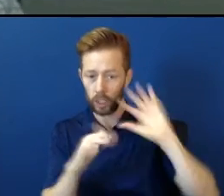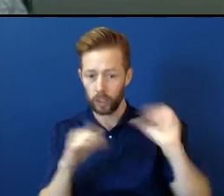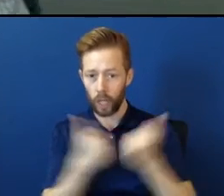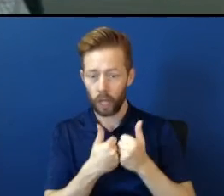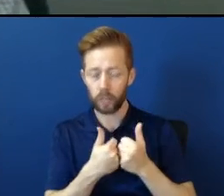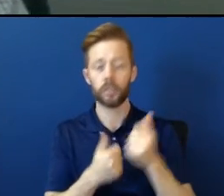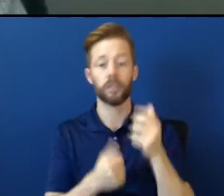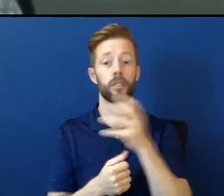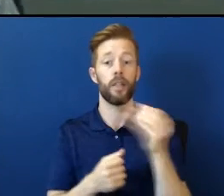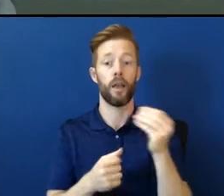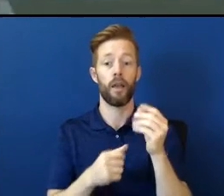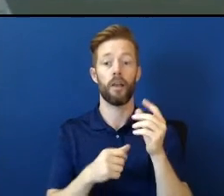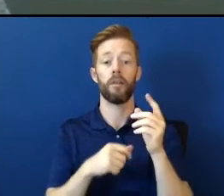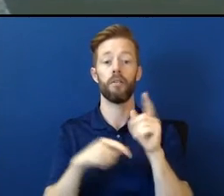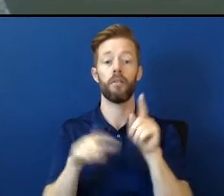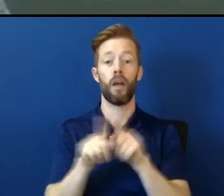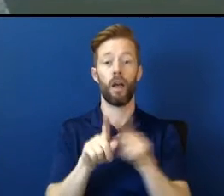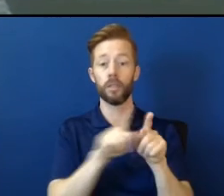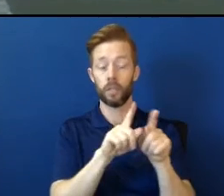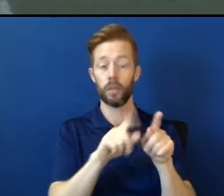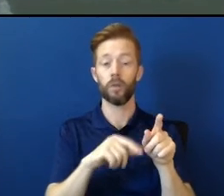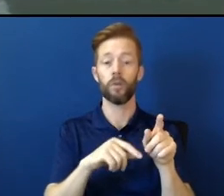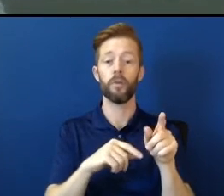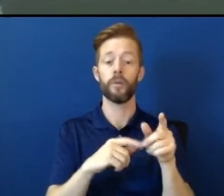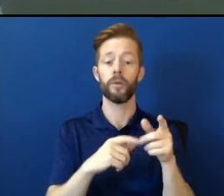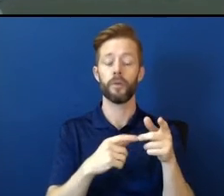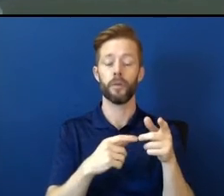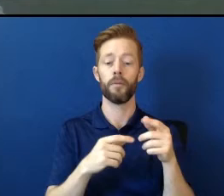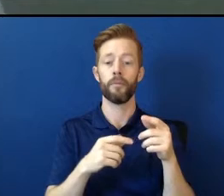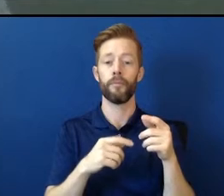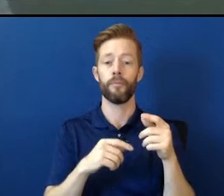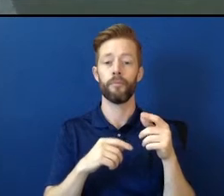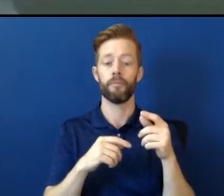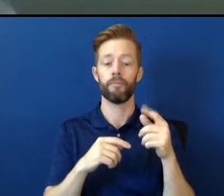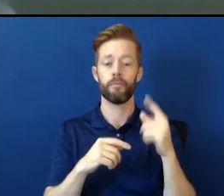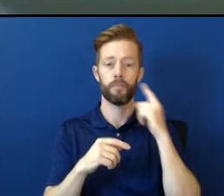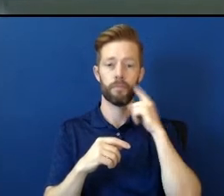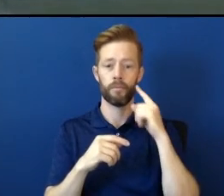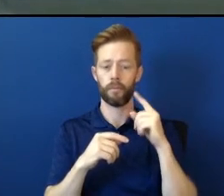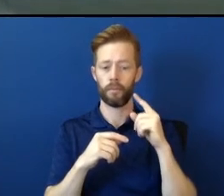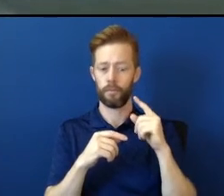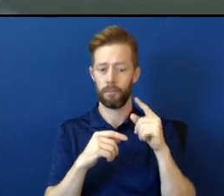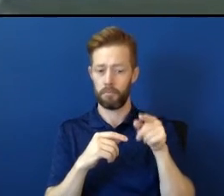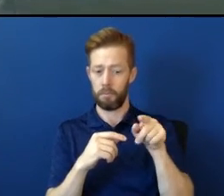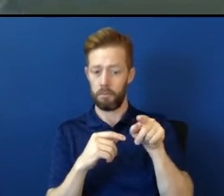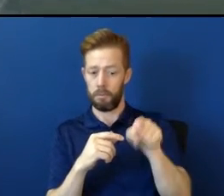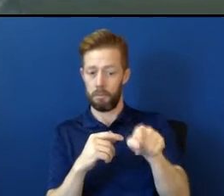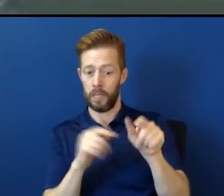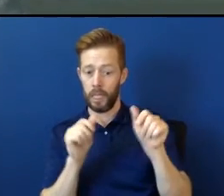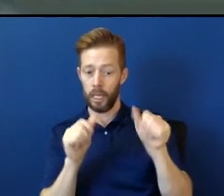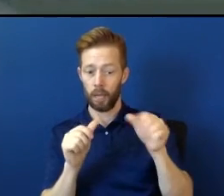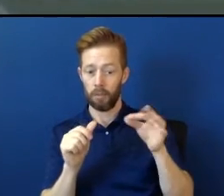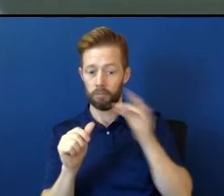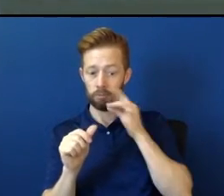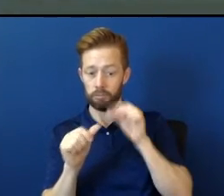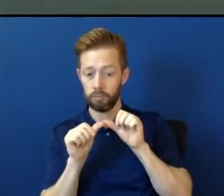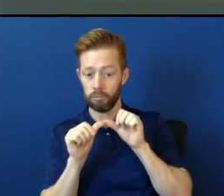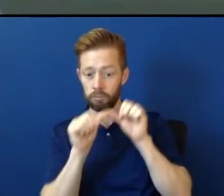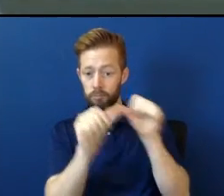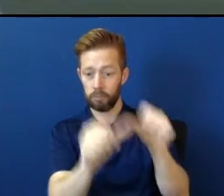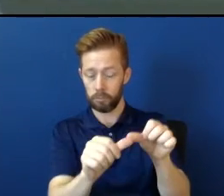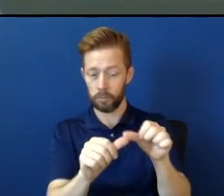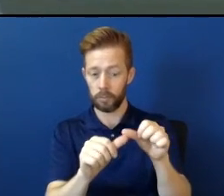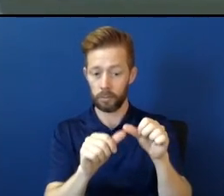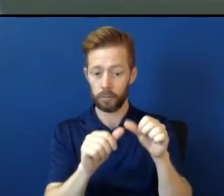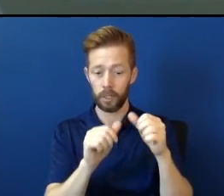are, and also, in many cases, what their how long they can stick with a book. Sometimes there'll